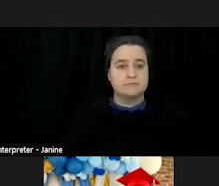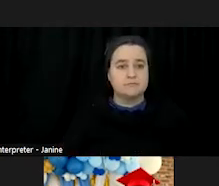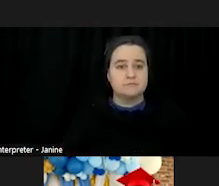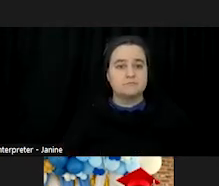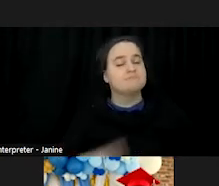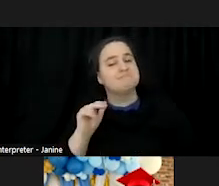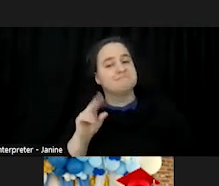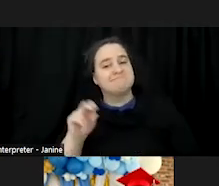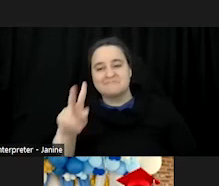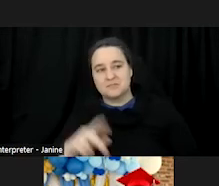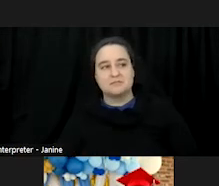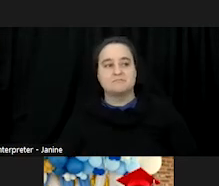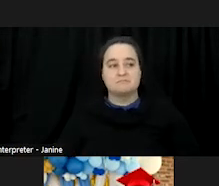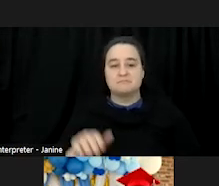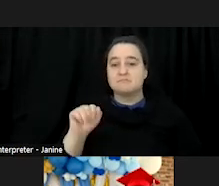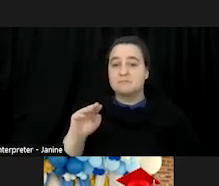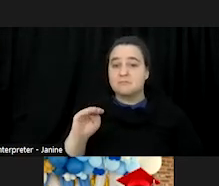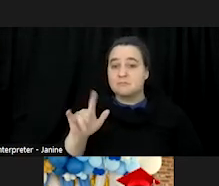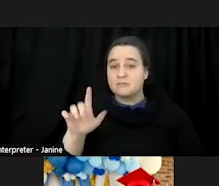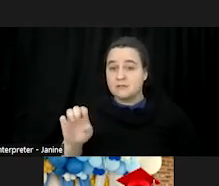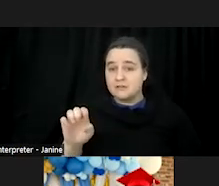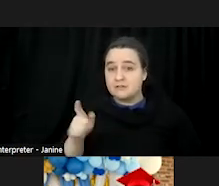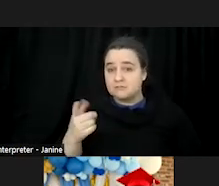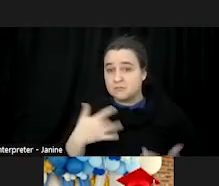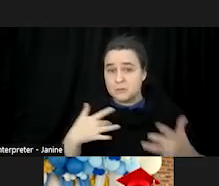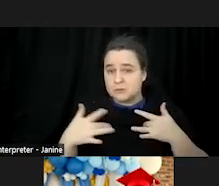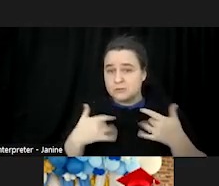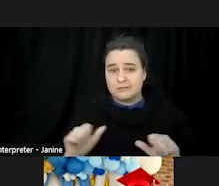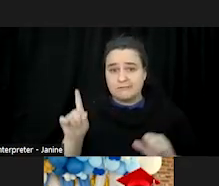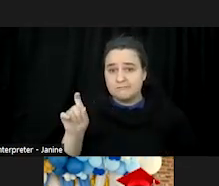No? Okay. Amelie, do you have anything that you were concerned about